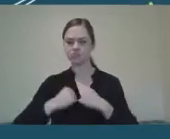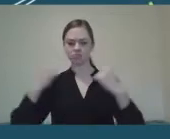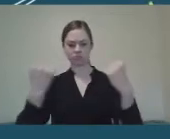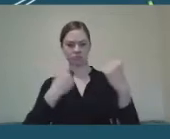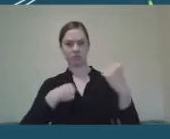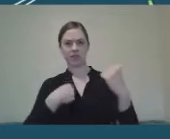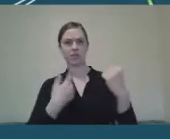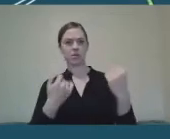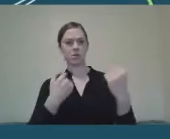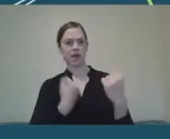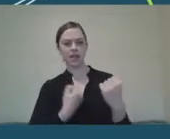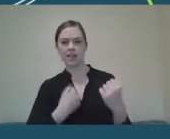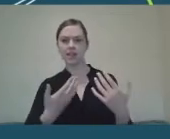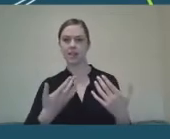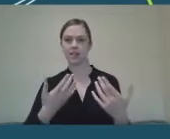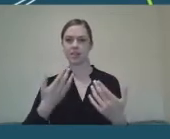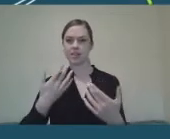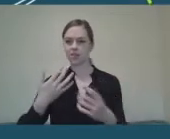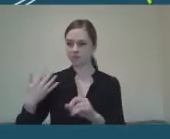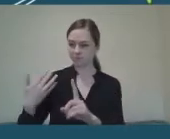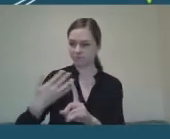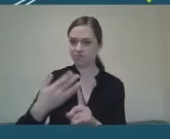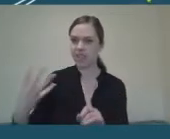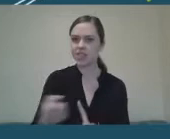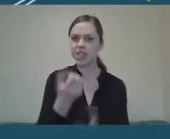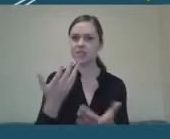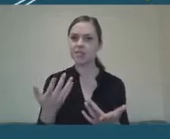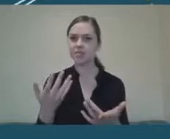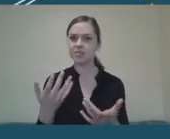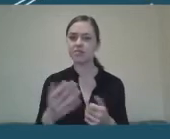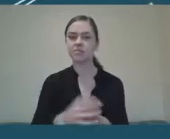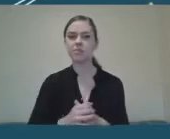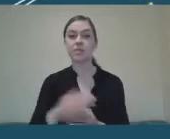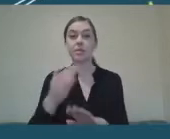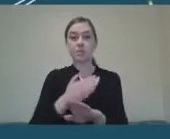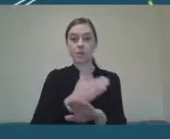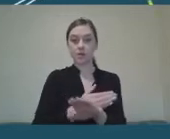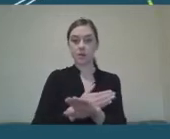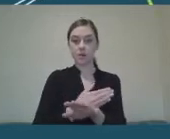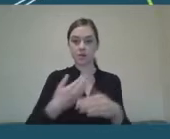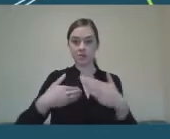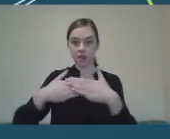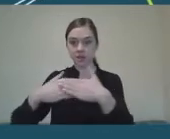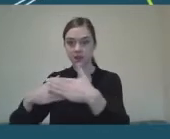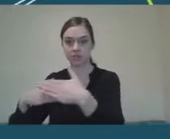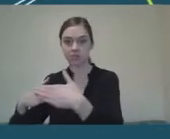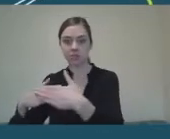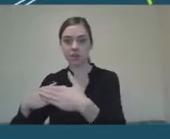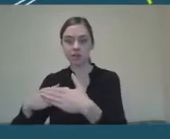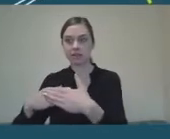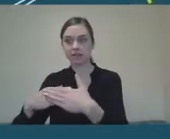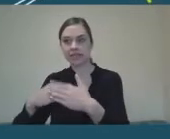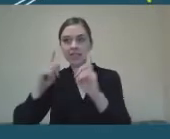And to be honest, before lockdown, I didn't know if I loved the sport anymore. I didn't know if